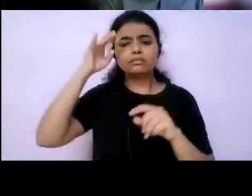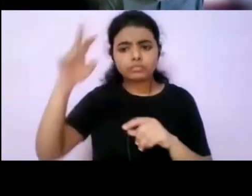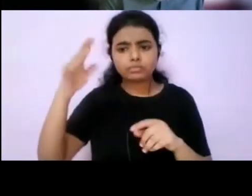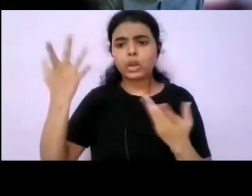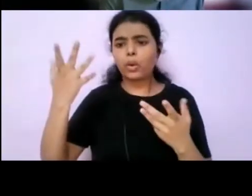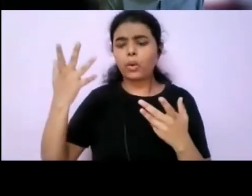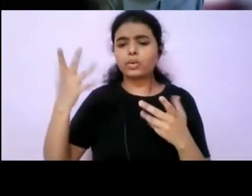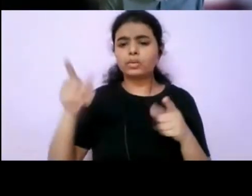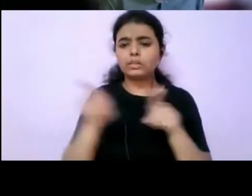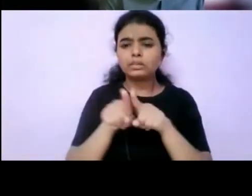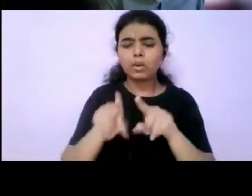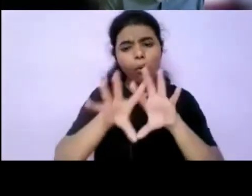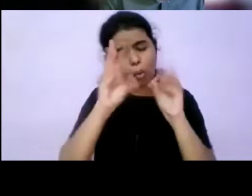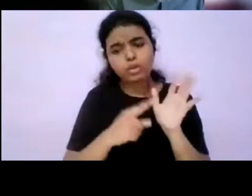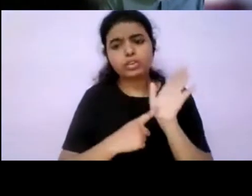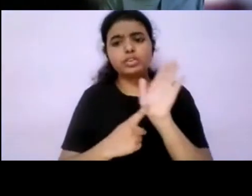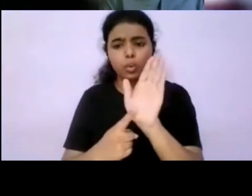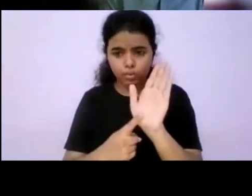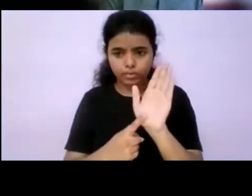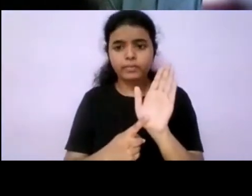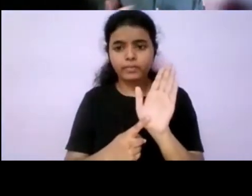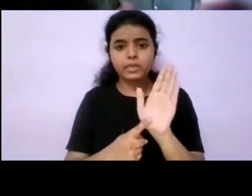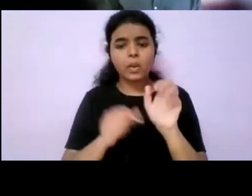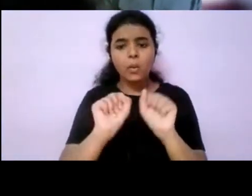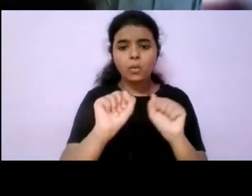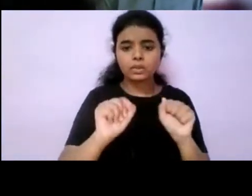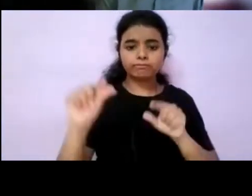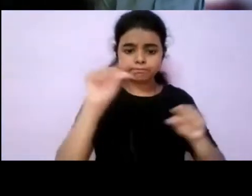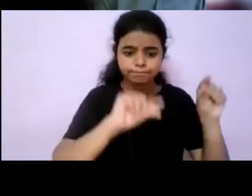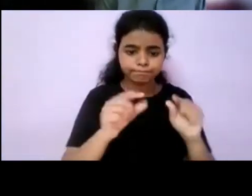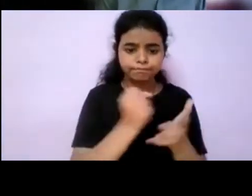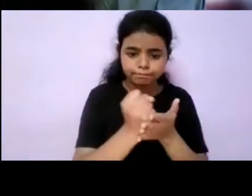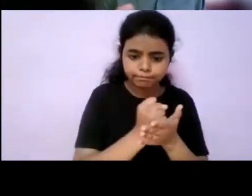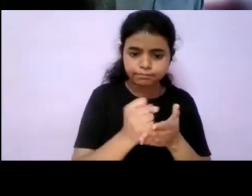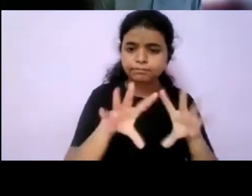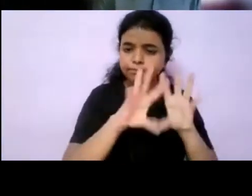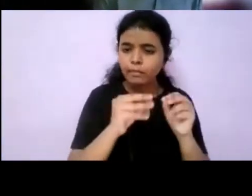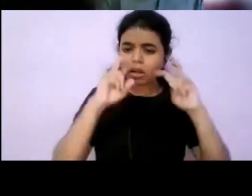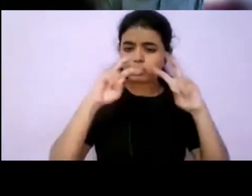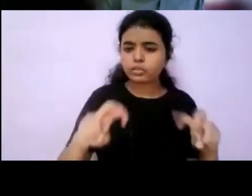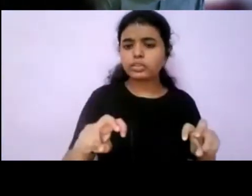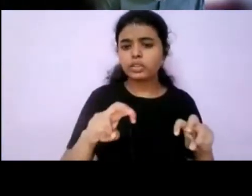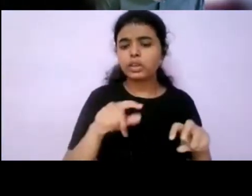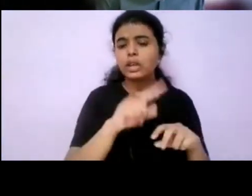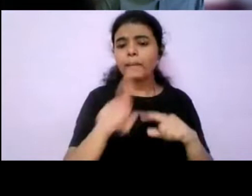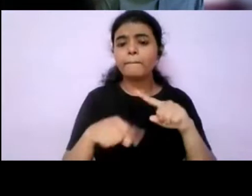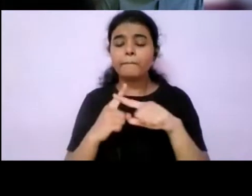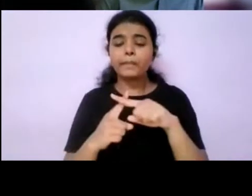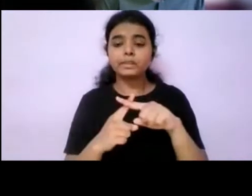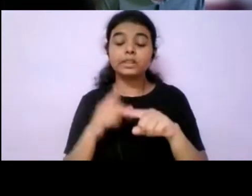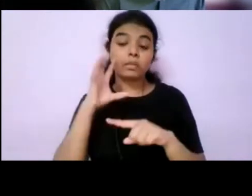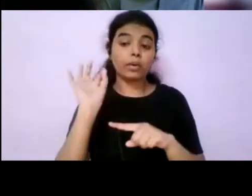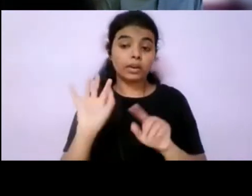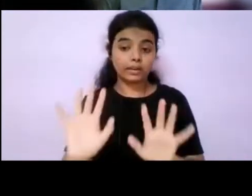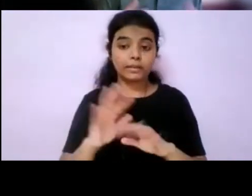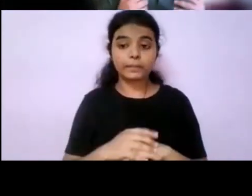fully representative of the disability experience in all its diversity. But we also, and I think this is really important, we